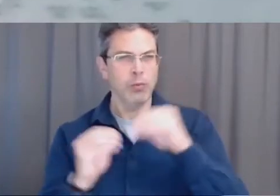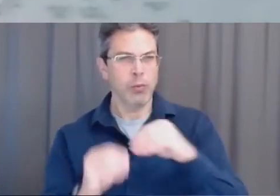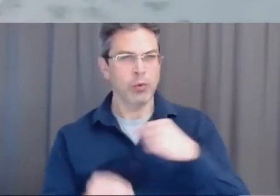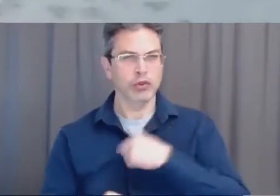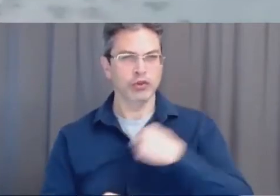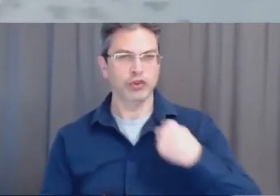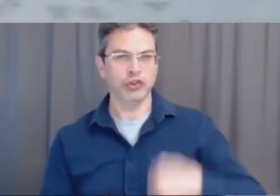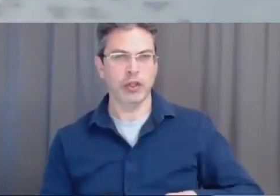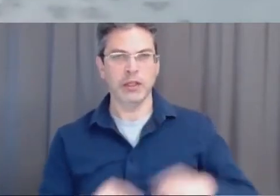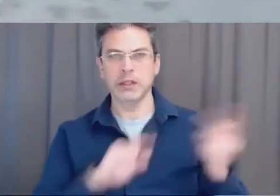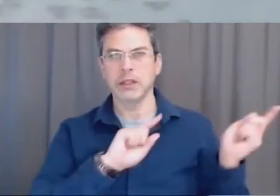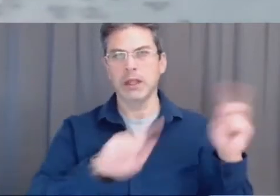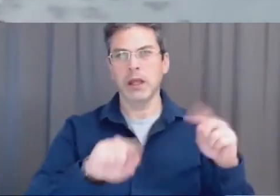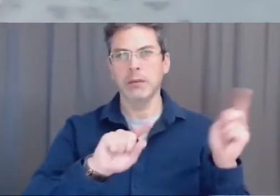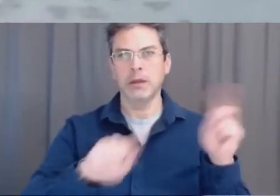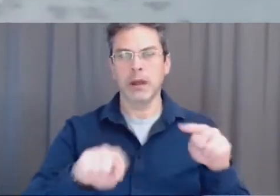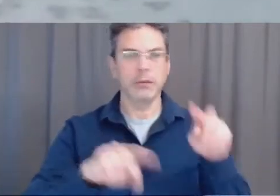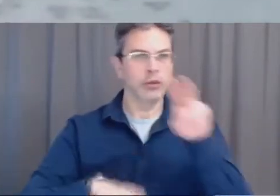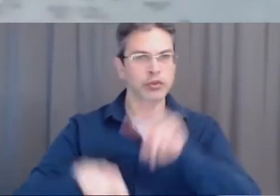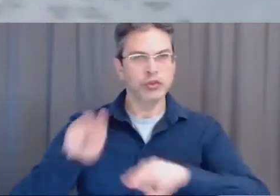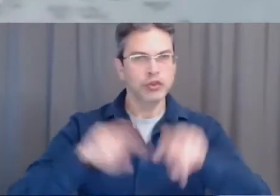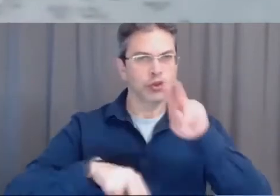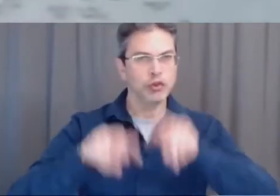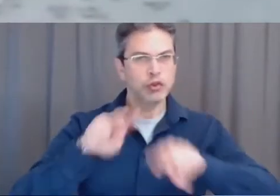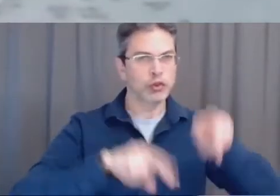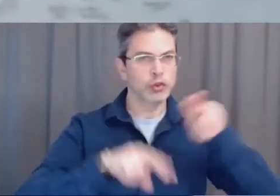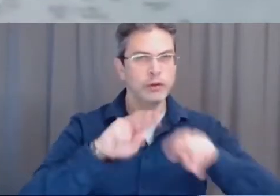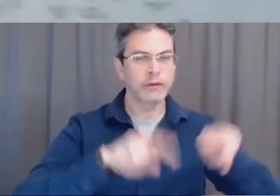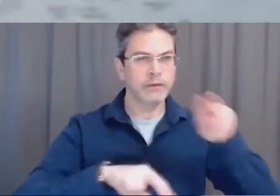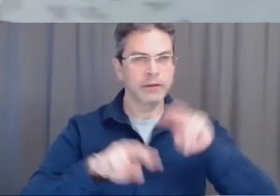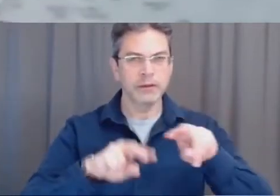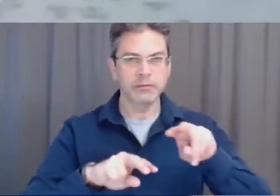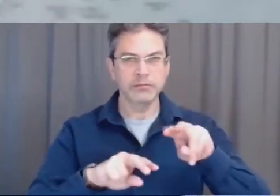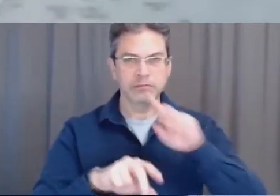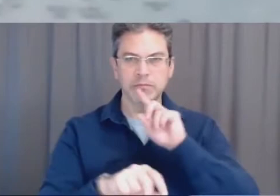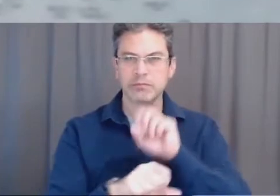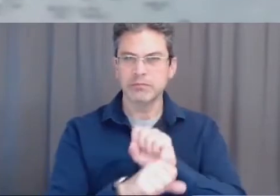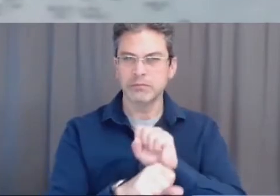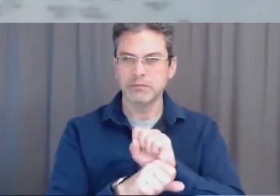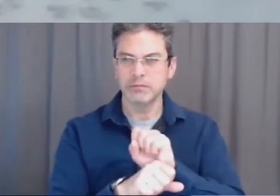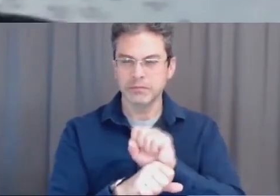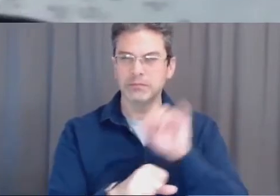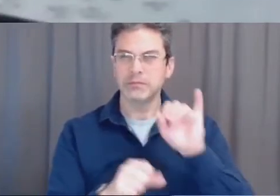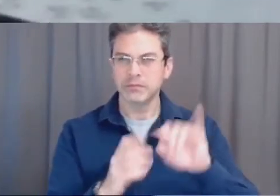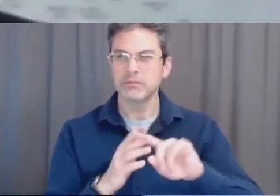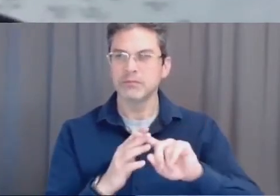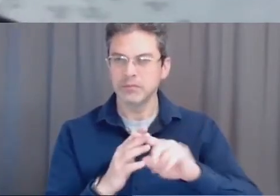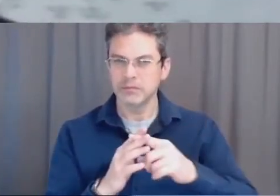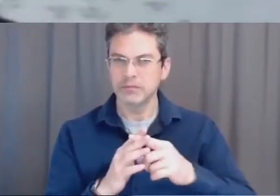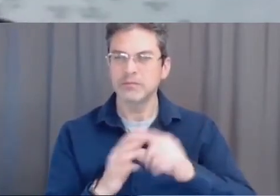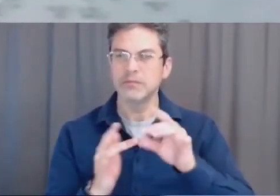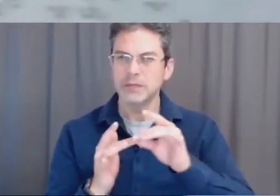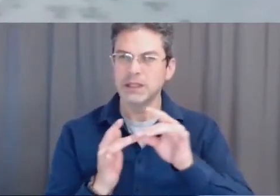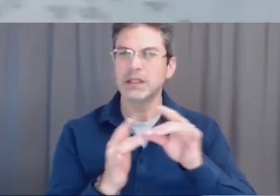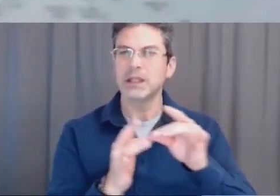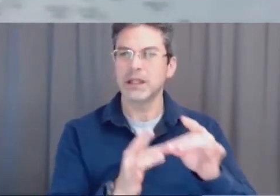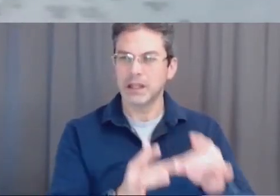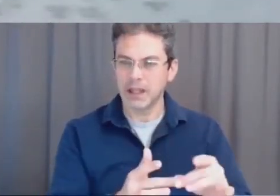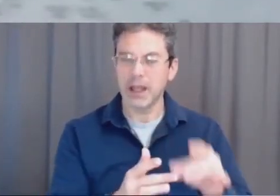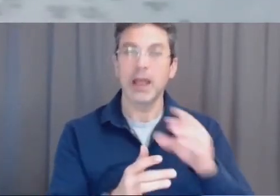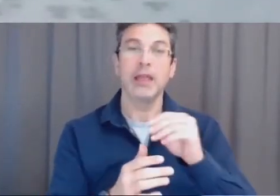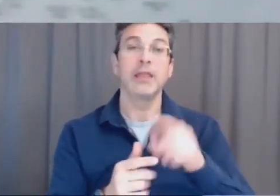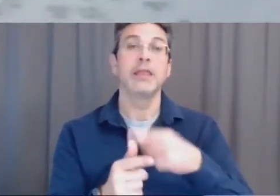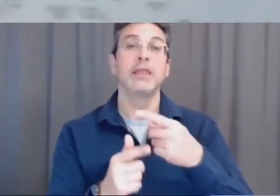now attending side events, attending the very sessions. Is this going to lead to something? And indeed, then came